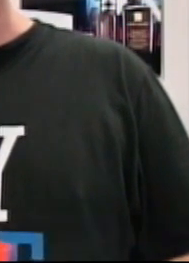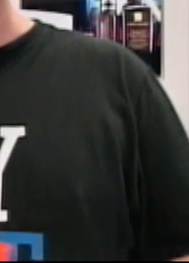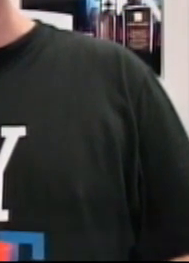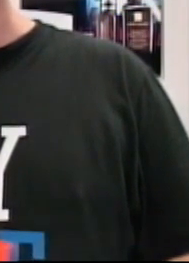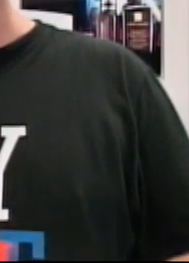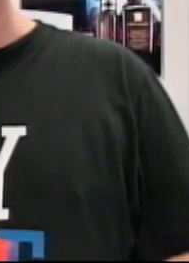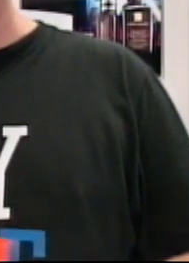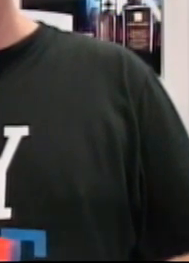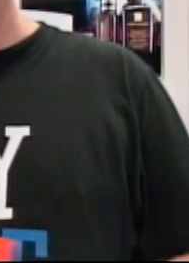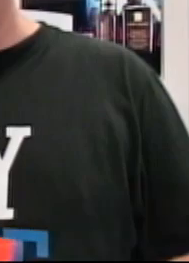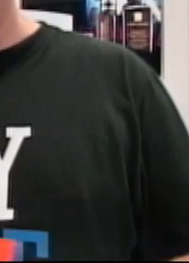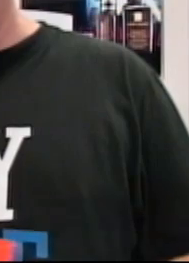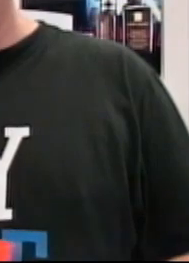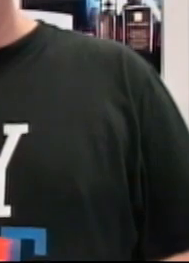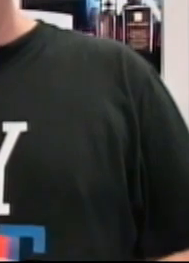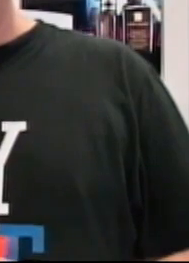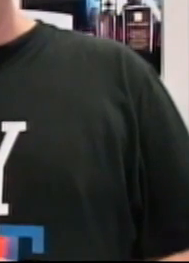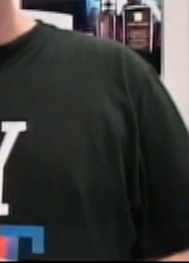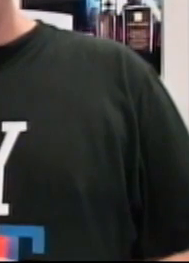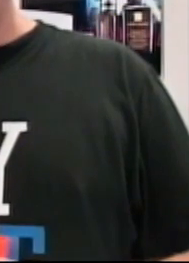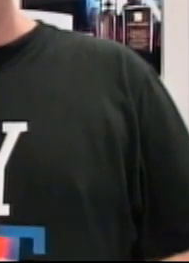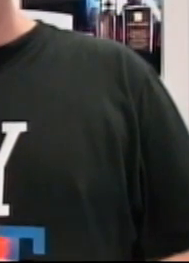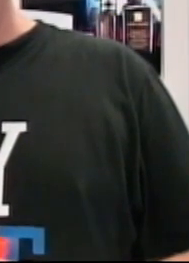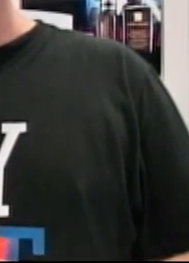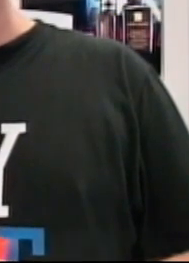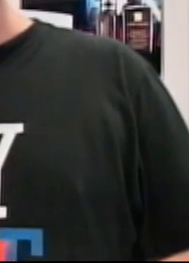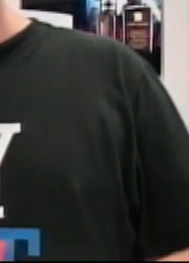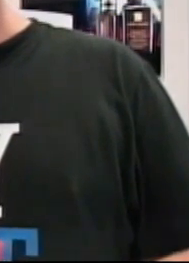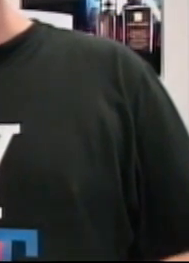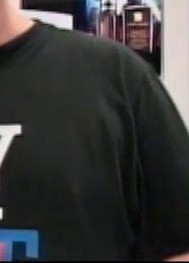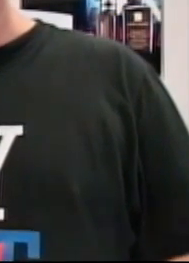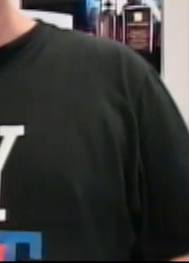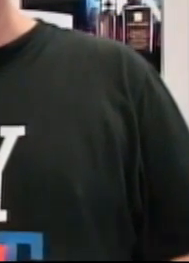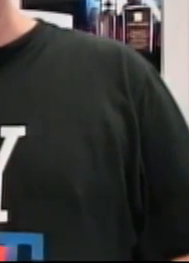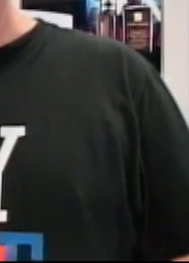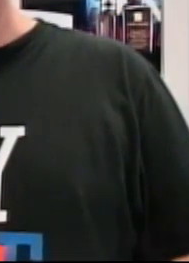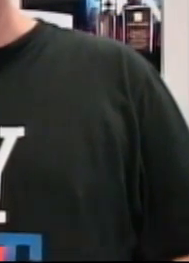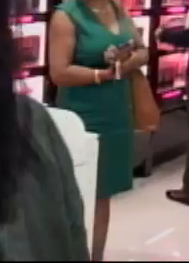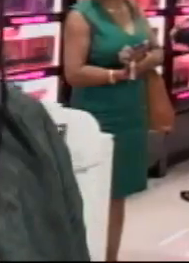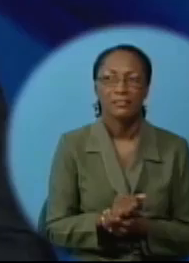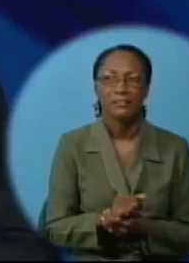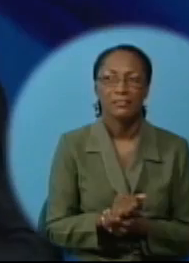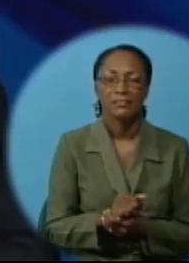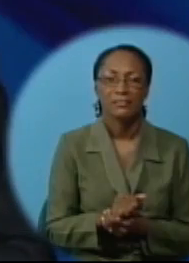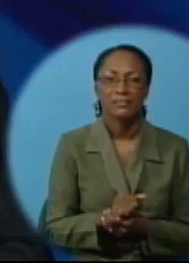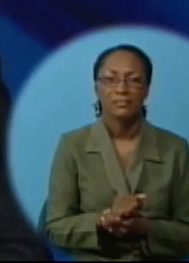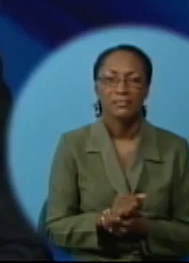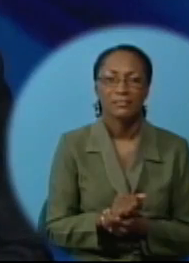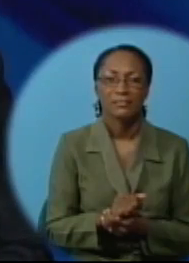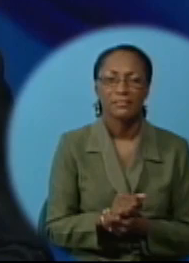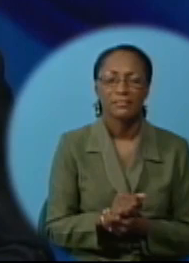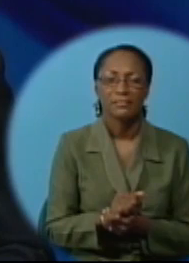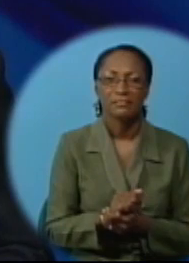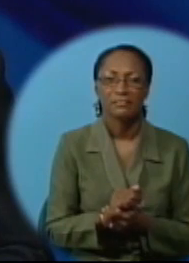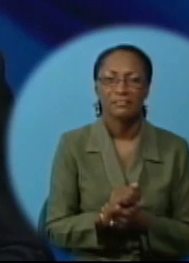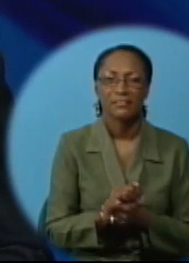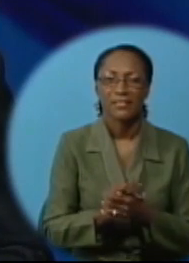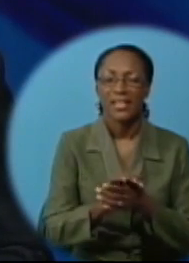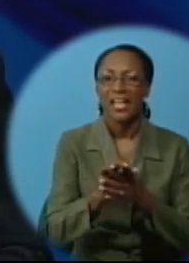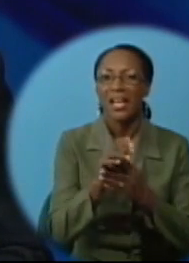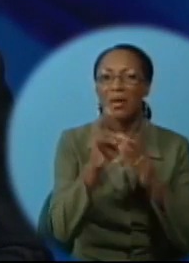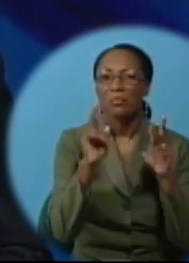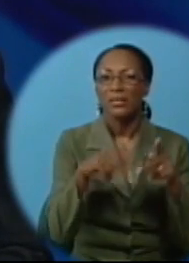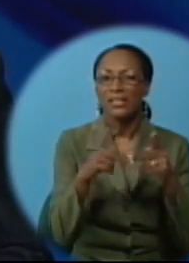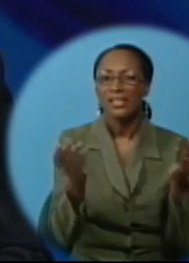been to Barbados 6 times, and I just feel so at home when I'm here. It's lovely, delicious. Well, agents